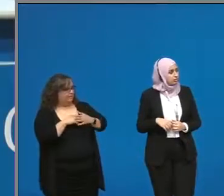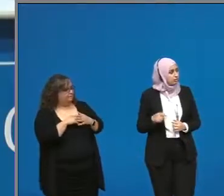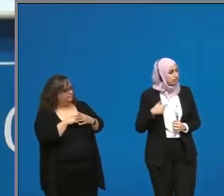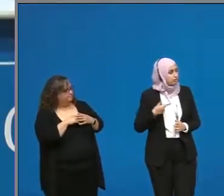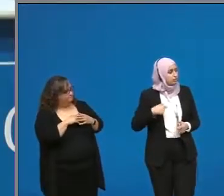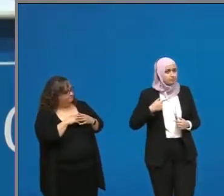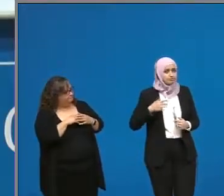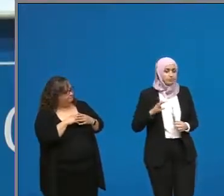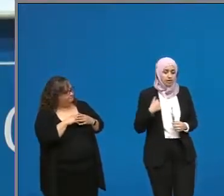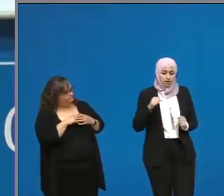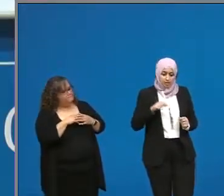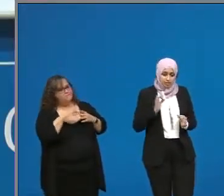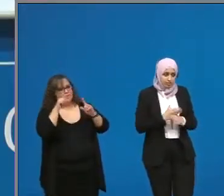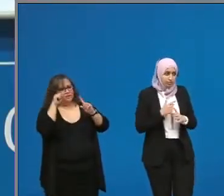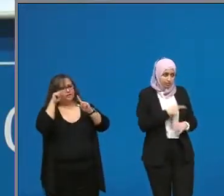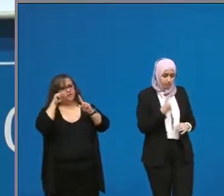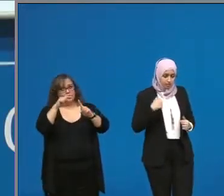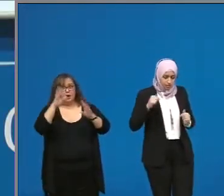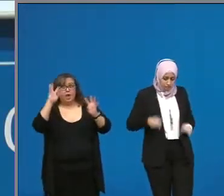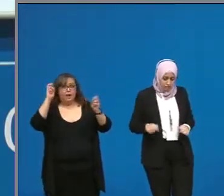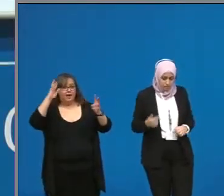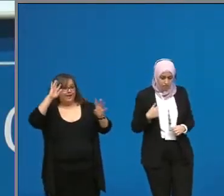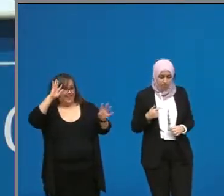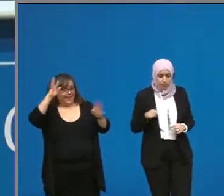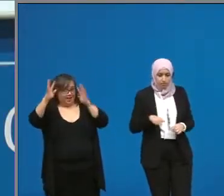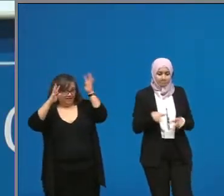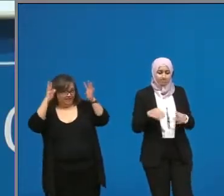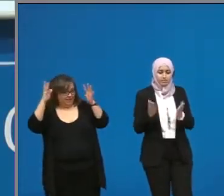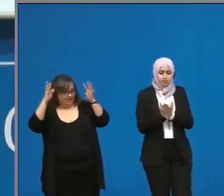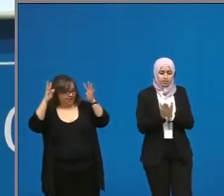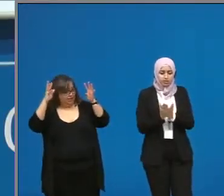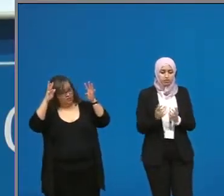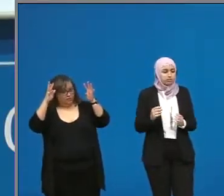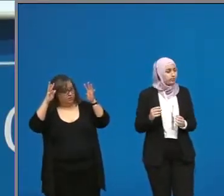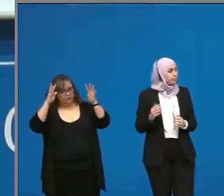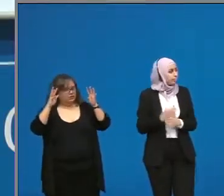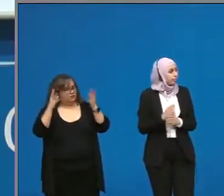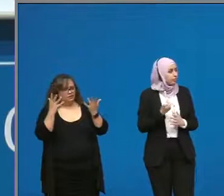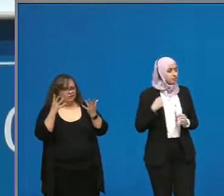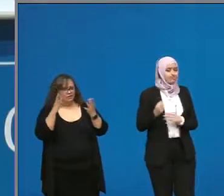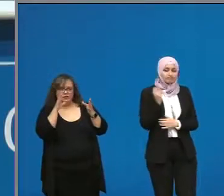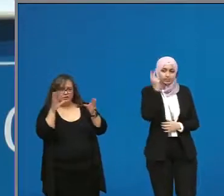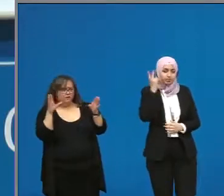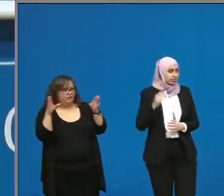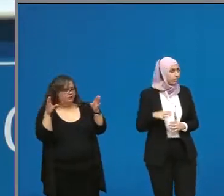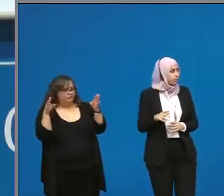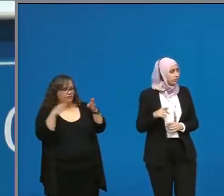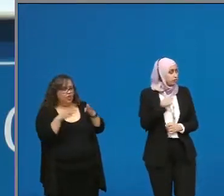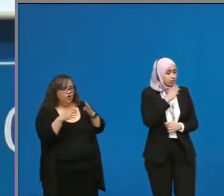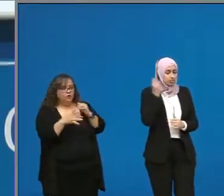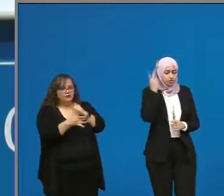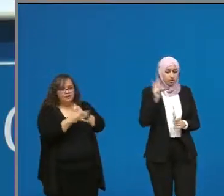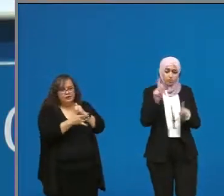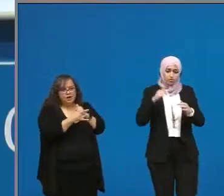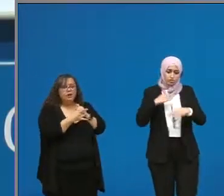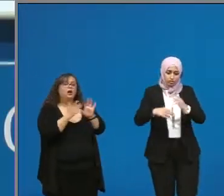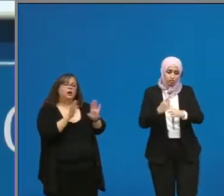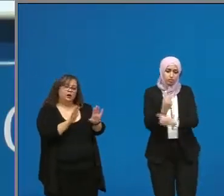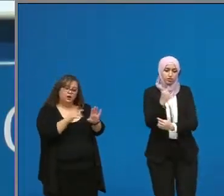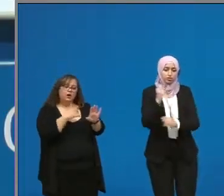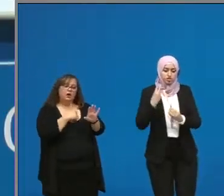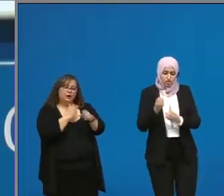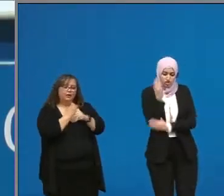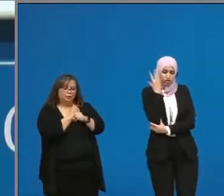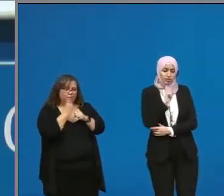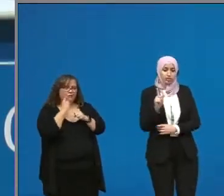said, it's about innovation. So innovation for me is not about the wonderful technology that's there. I work for a technology company and I love my job,